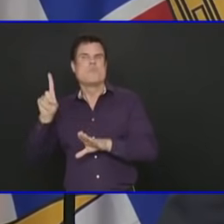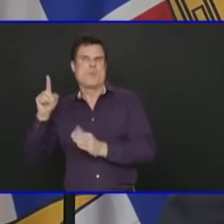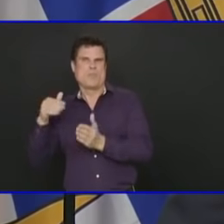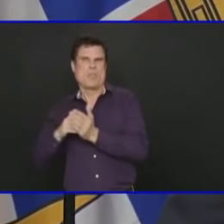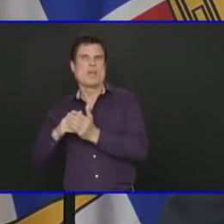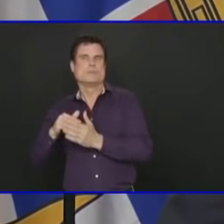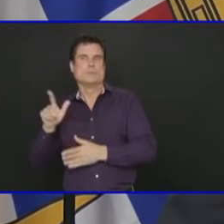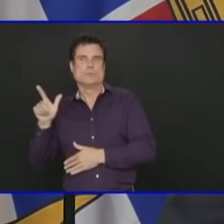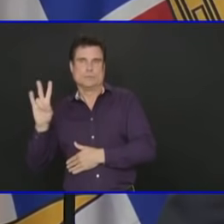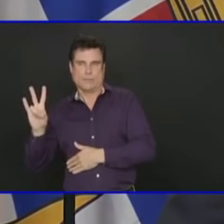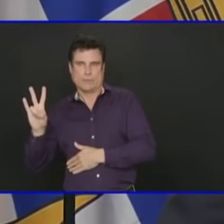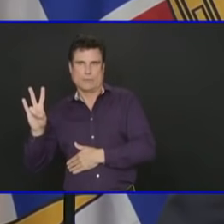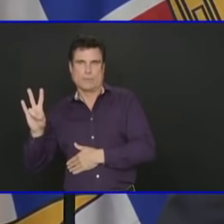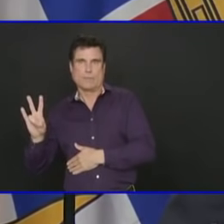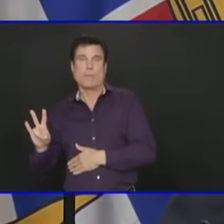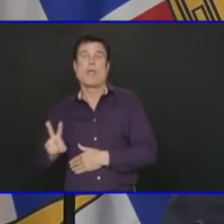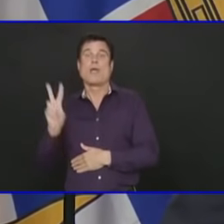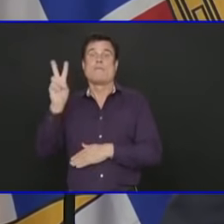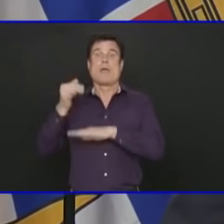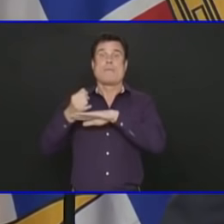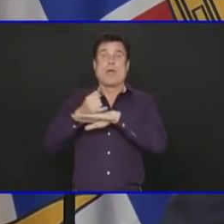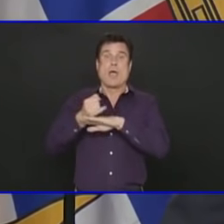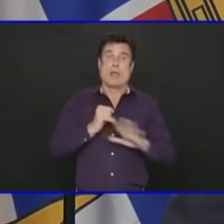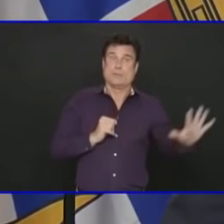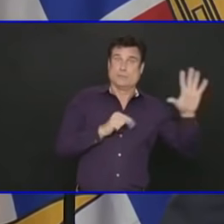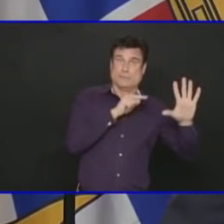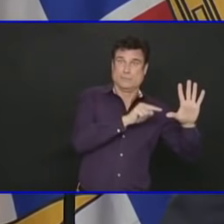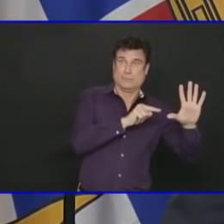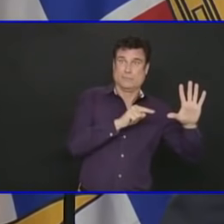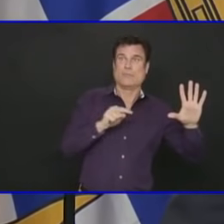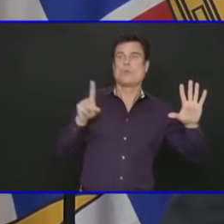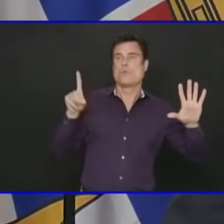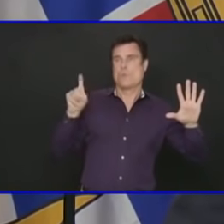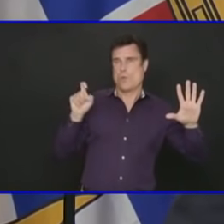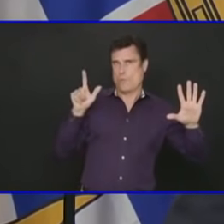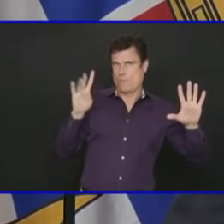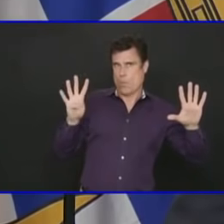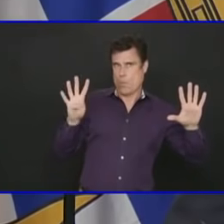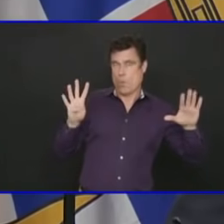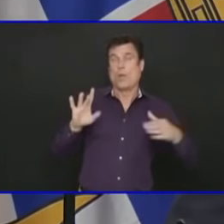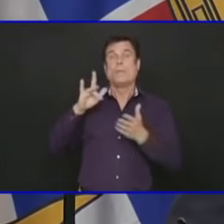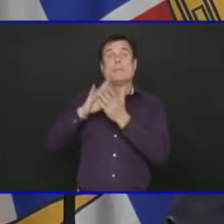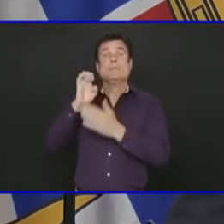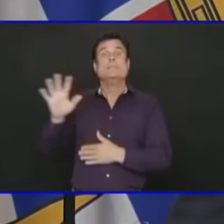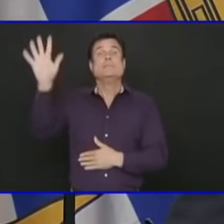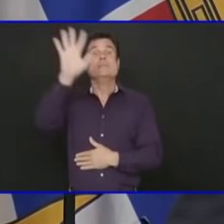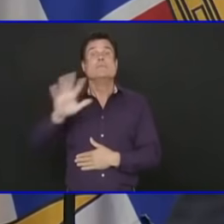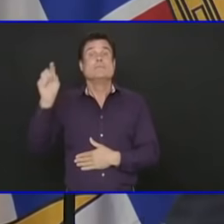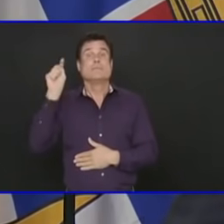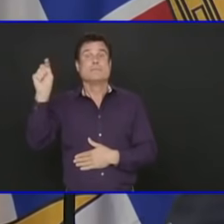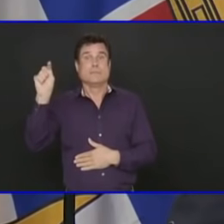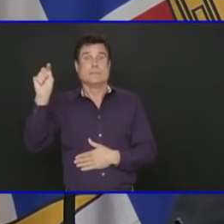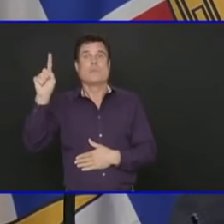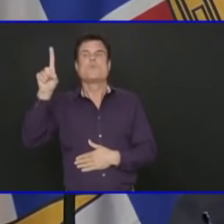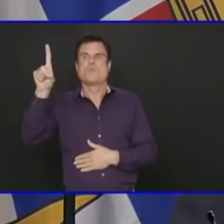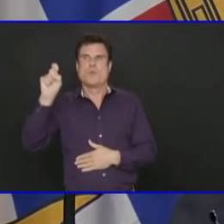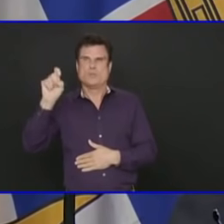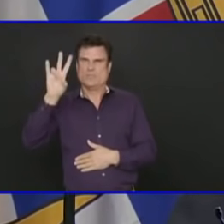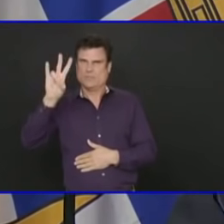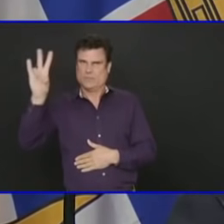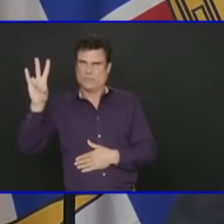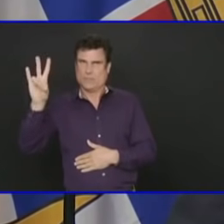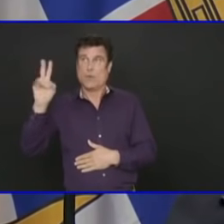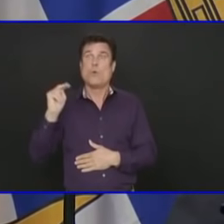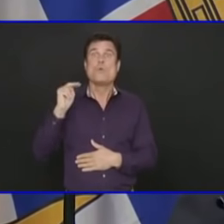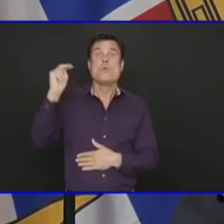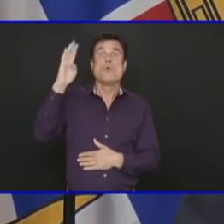in Interior Health, and 51 people in the Northern Health Region. We currently have 23